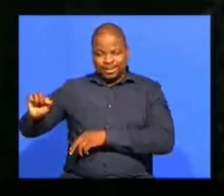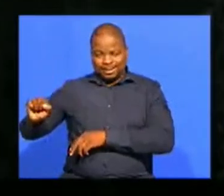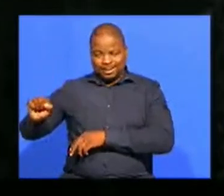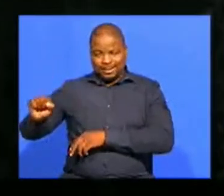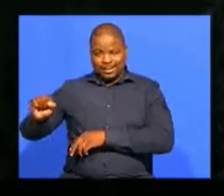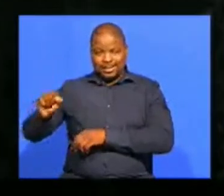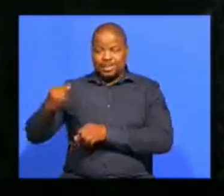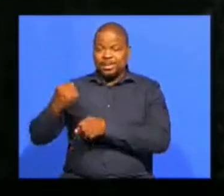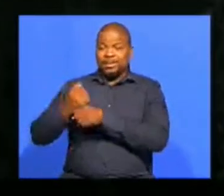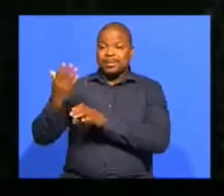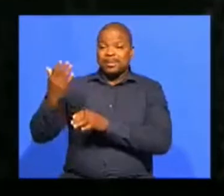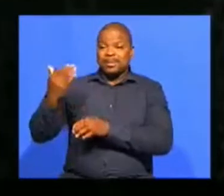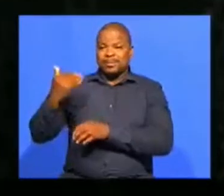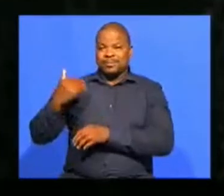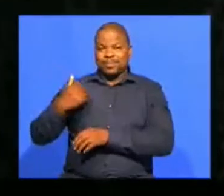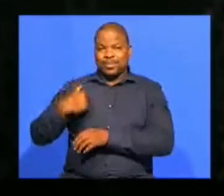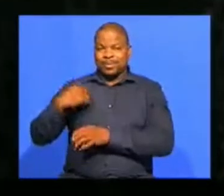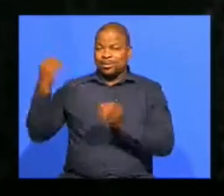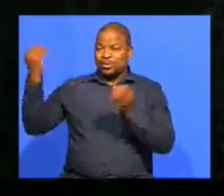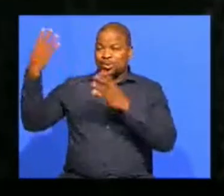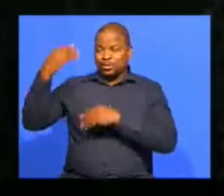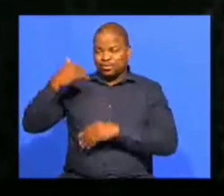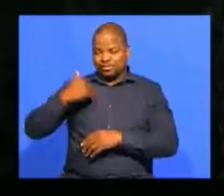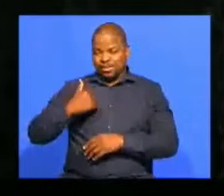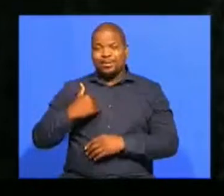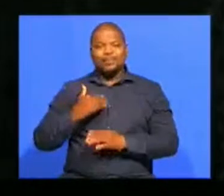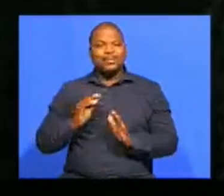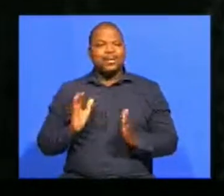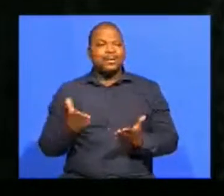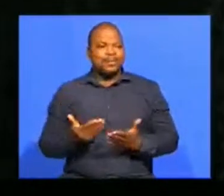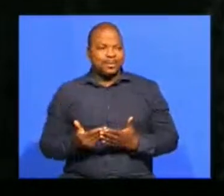which, to my horror and shock,